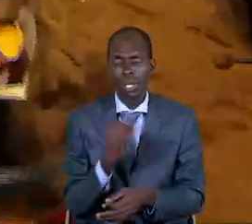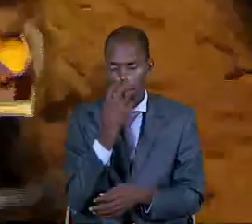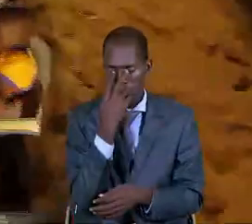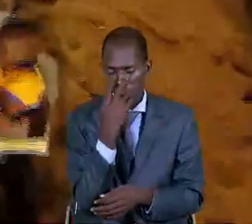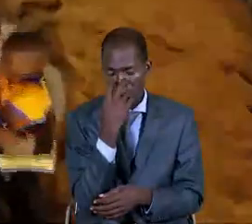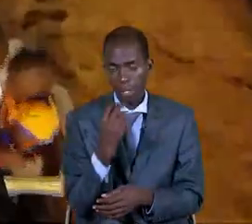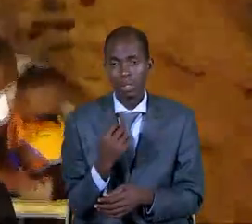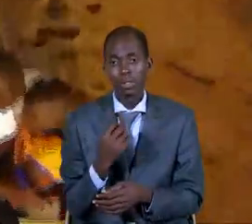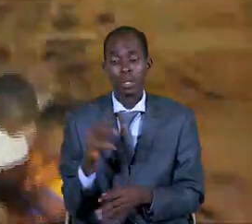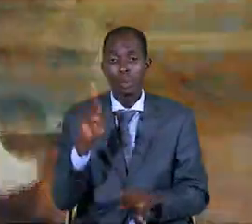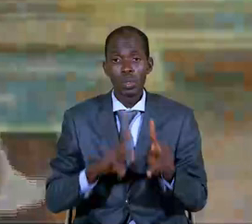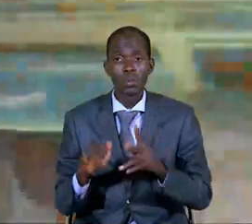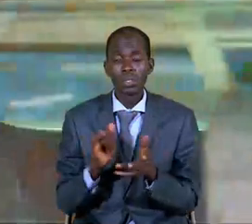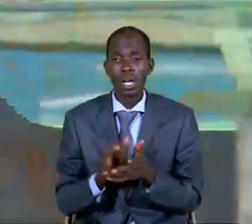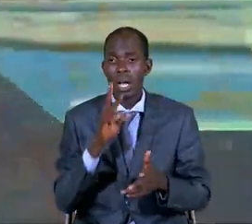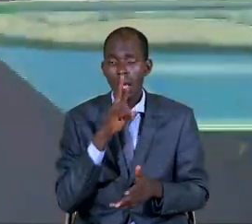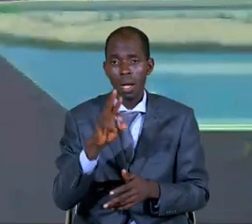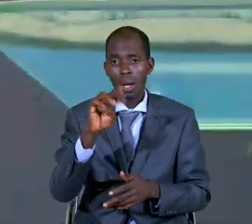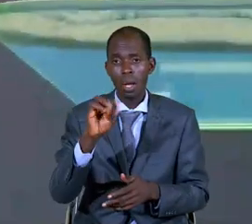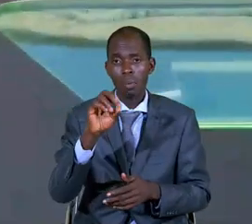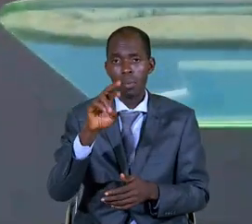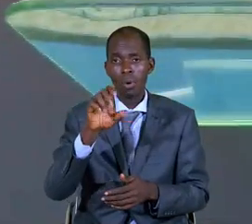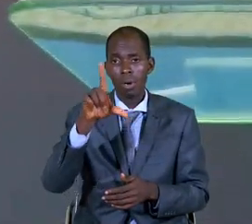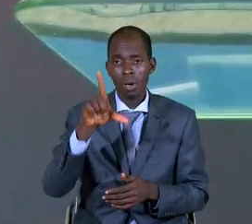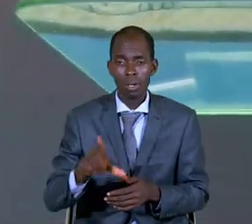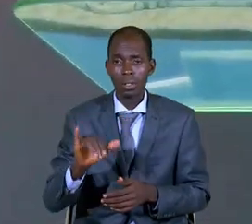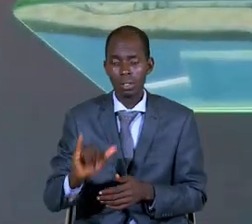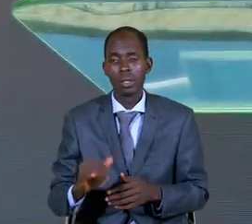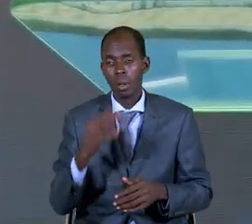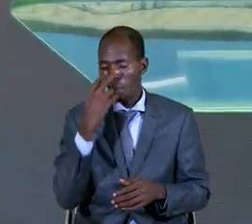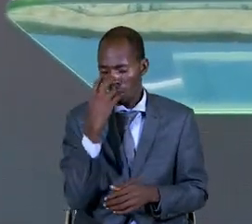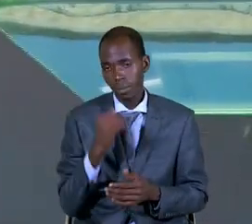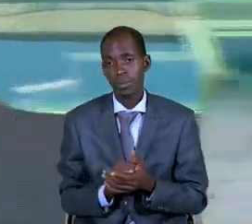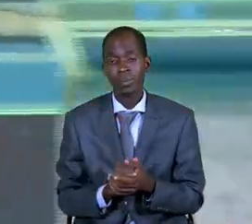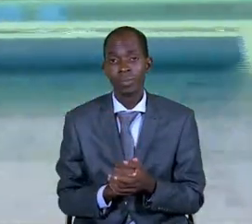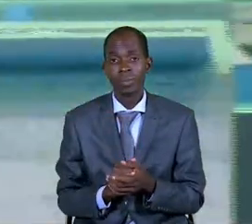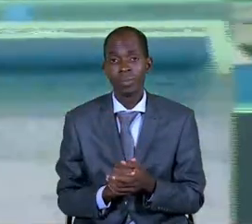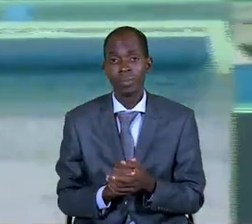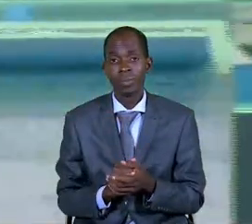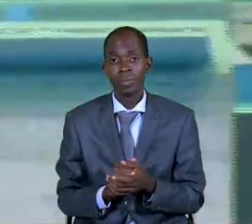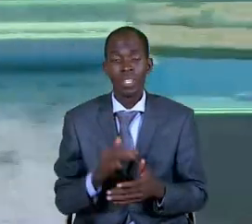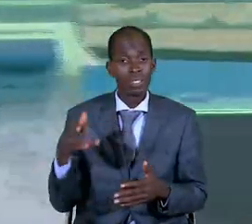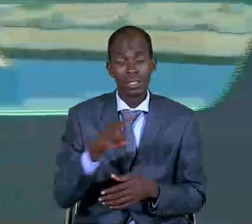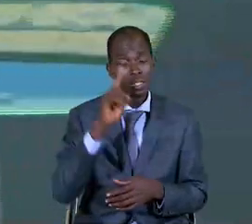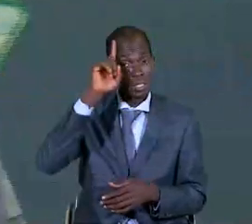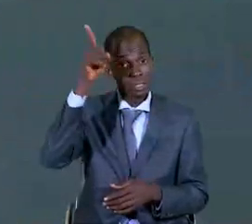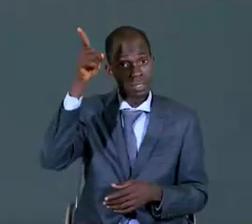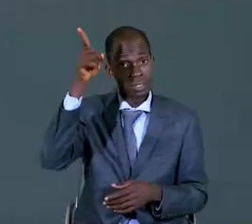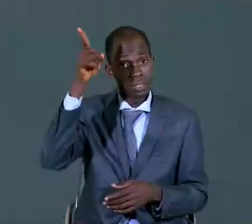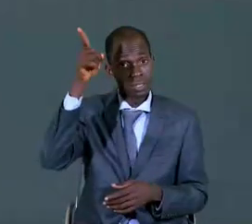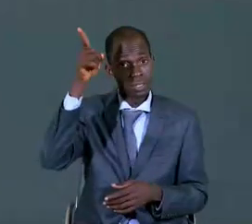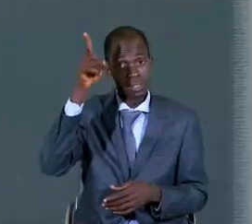blind. There are people, they are morally blind, they are intelligent, they